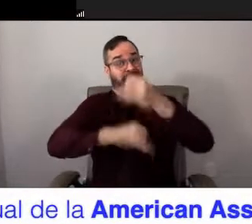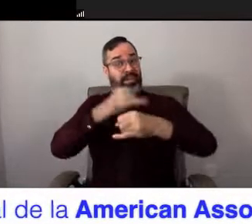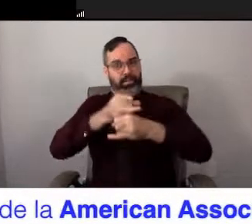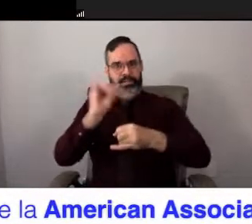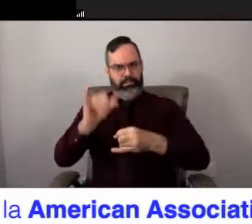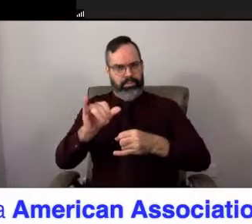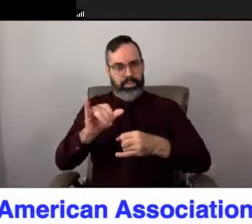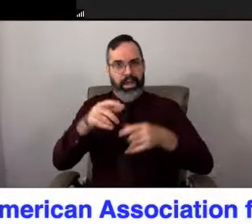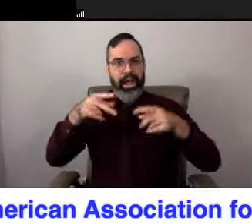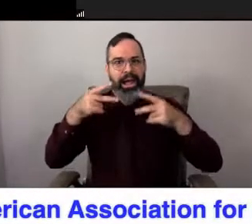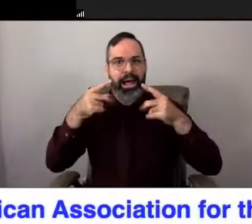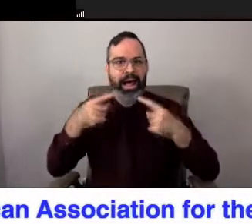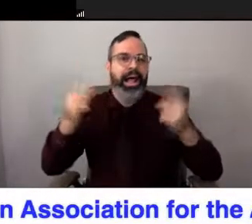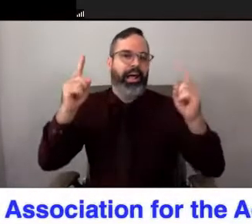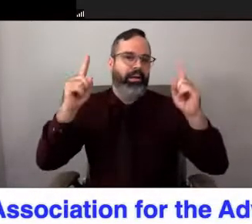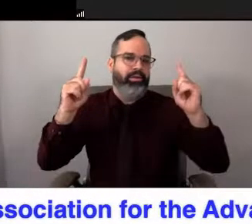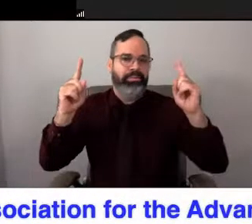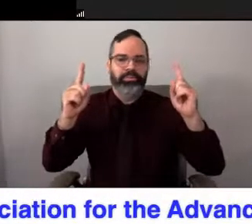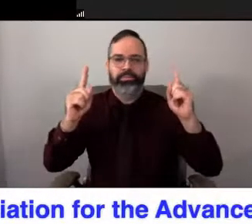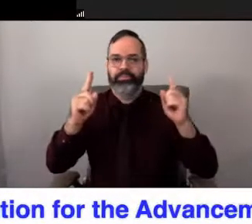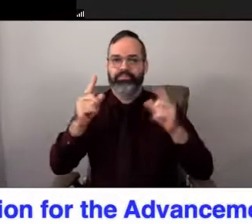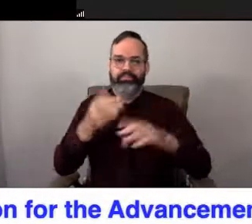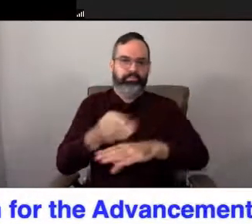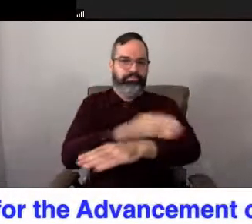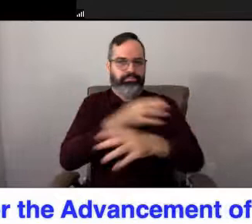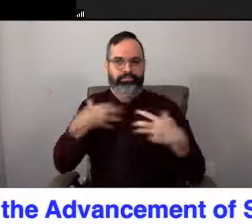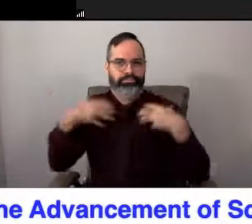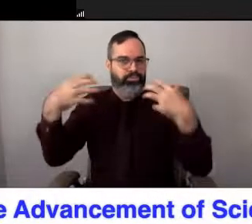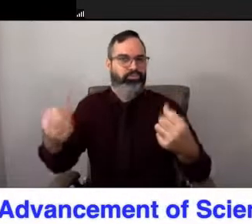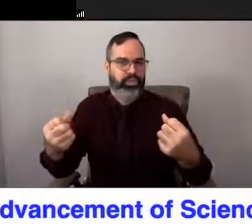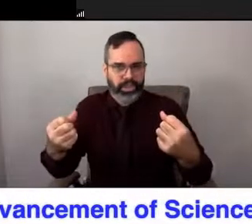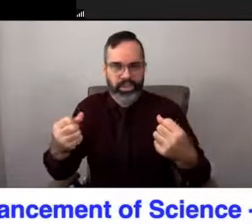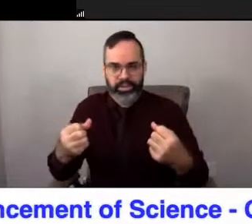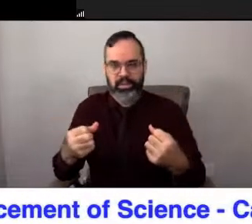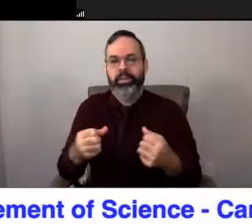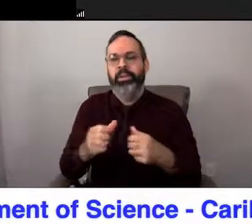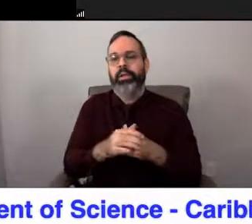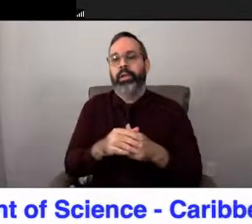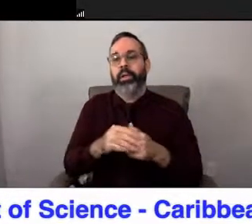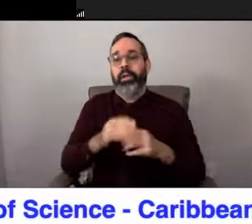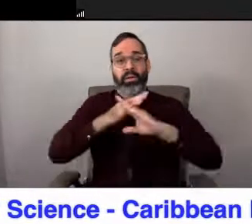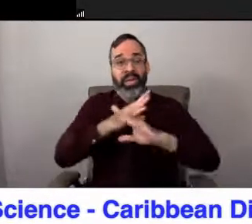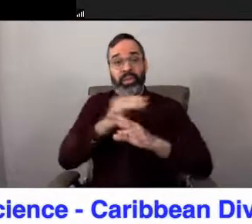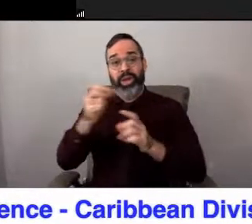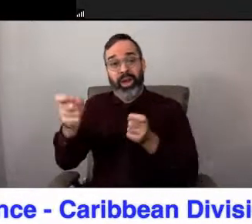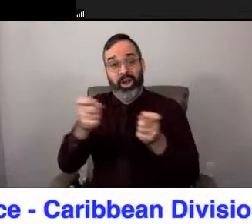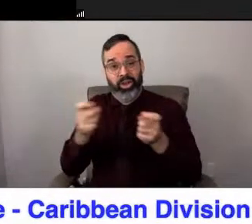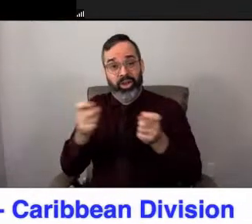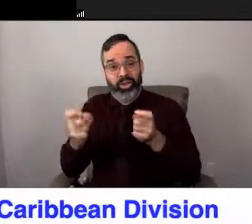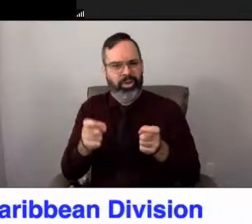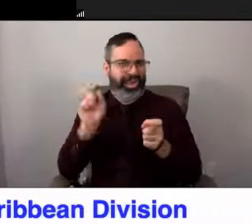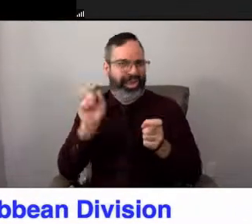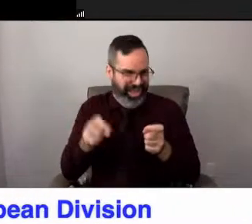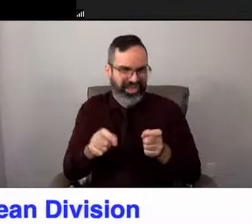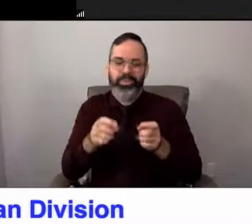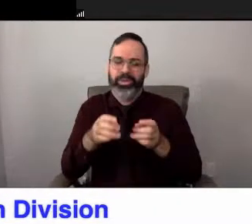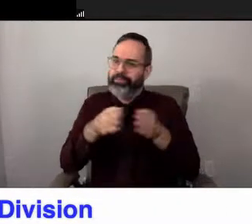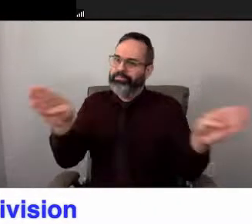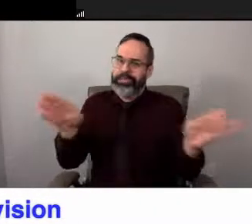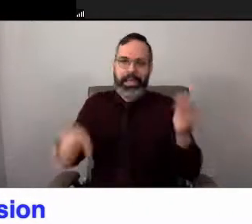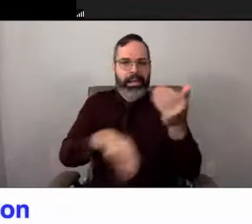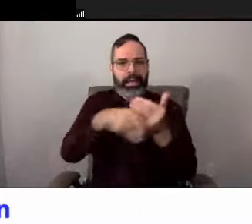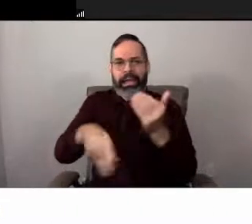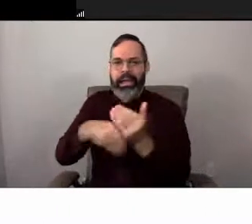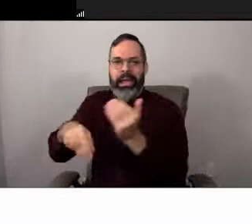strengthening down there. Infection prevention and control has had to be broadened, because while this